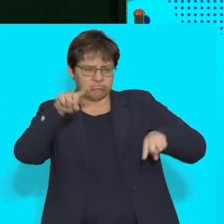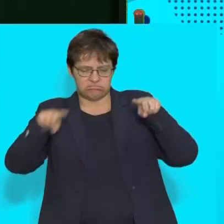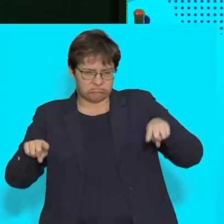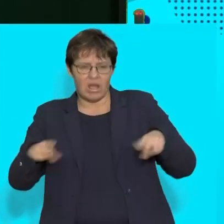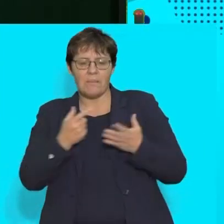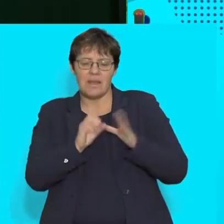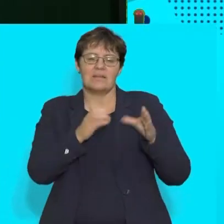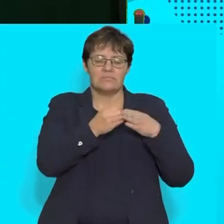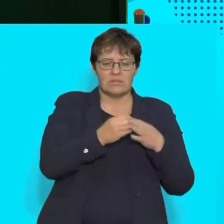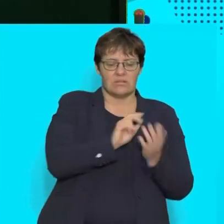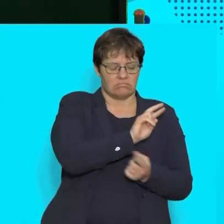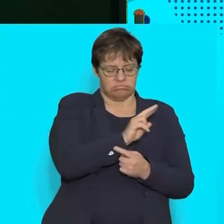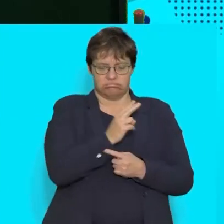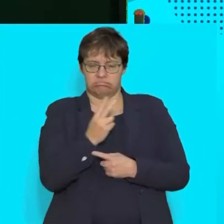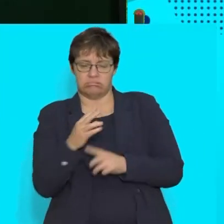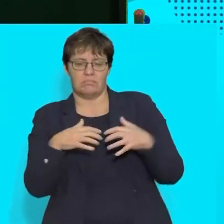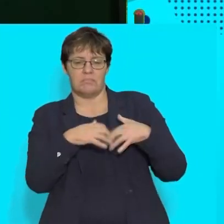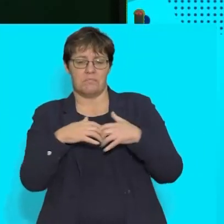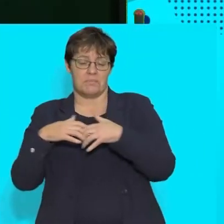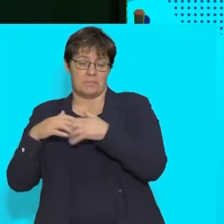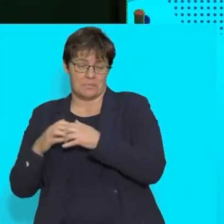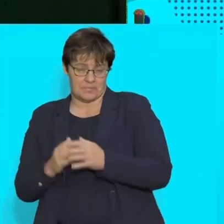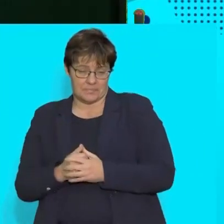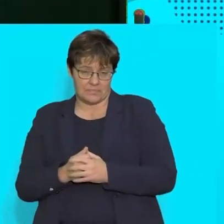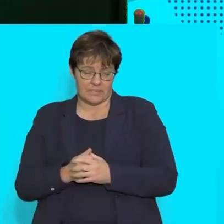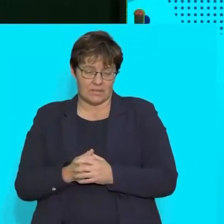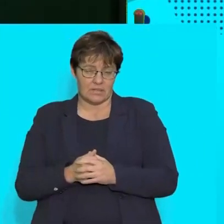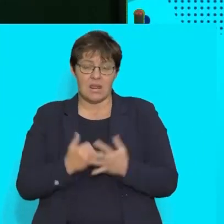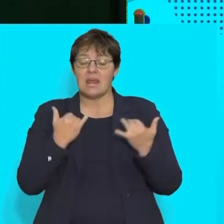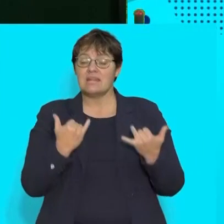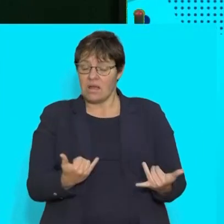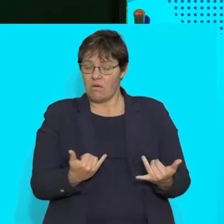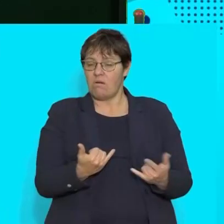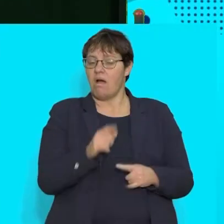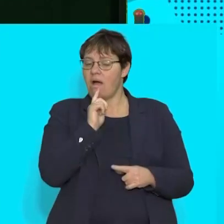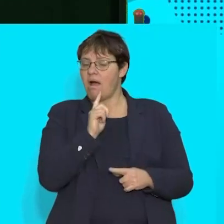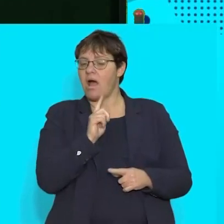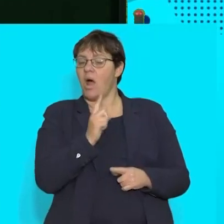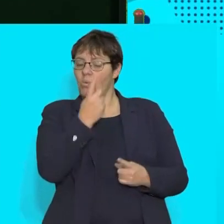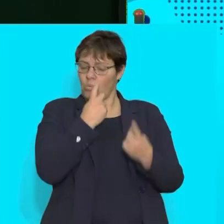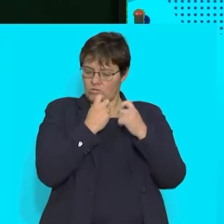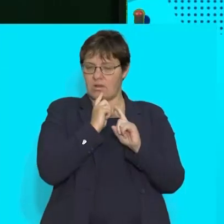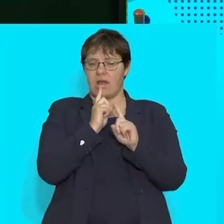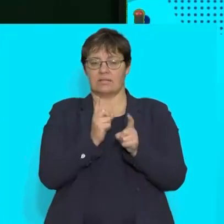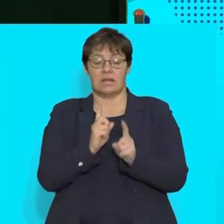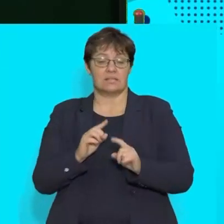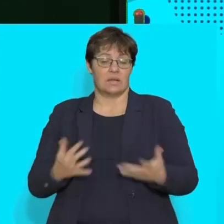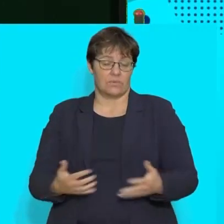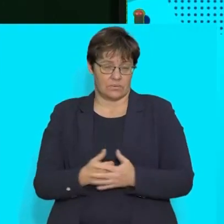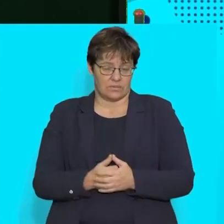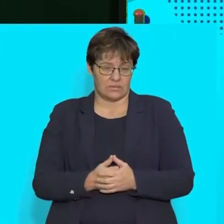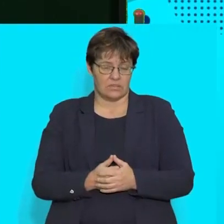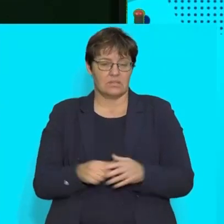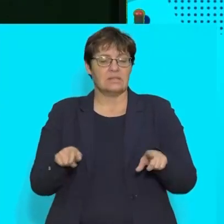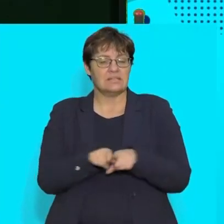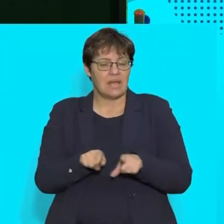to explain how species have formed. In this segment, we're going to apply that to understanding how to answer a few questions.